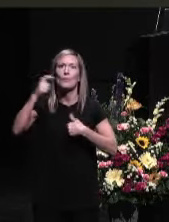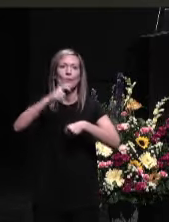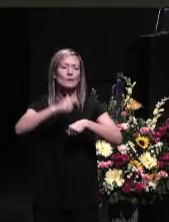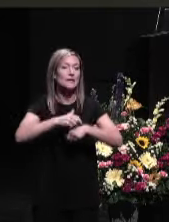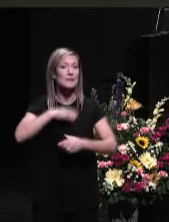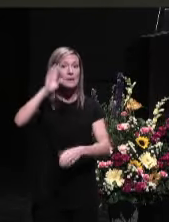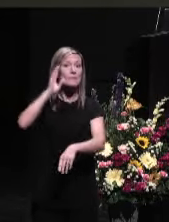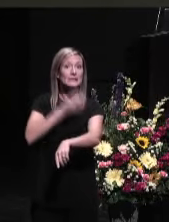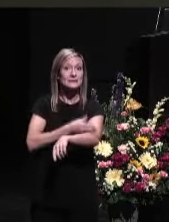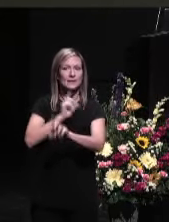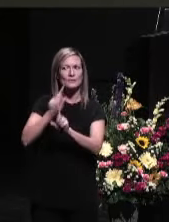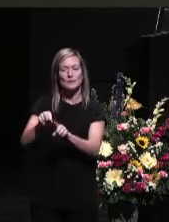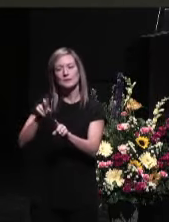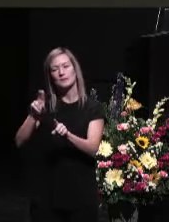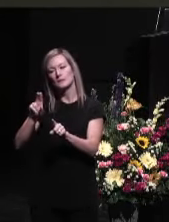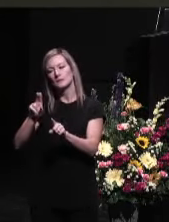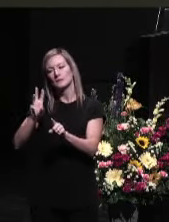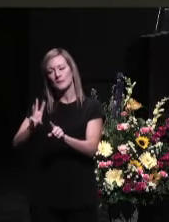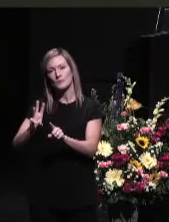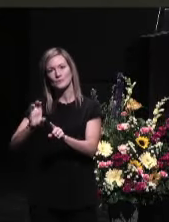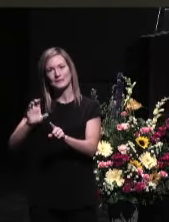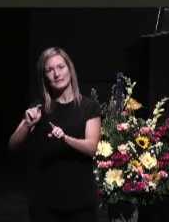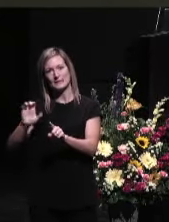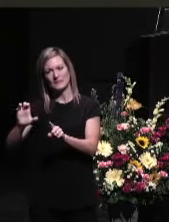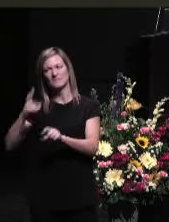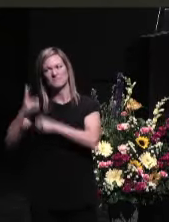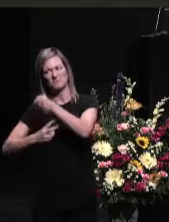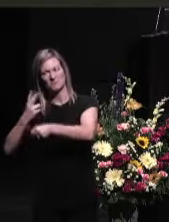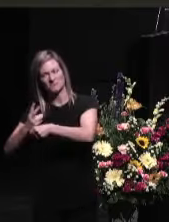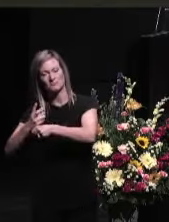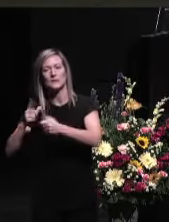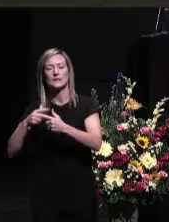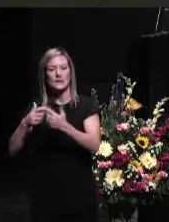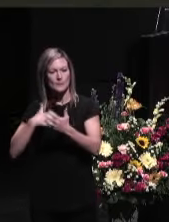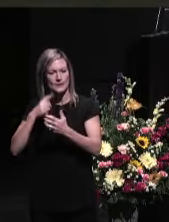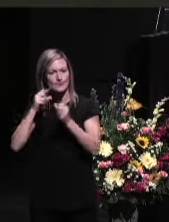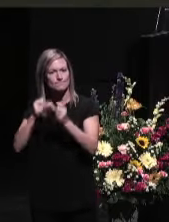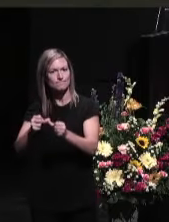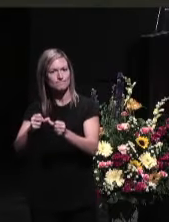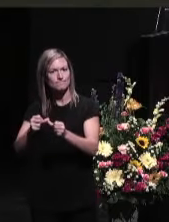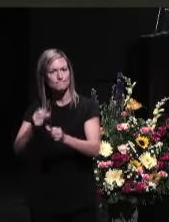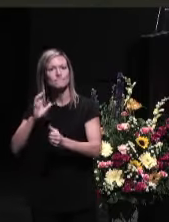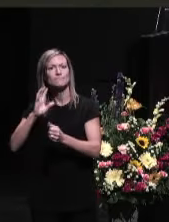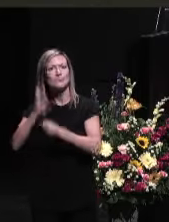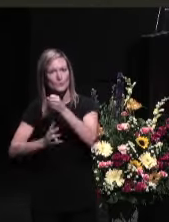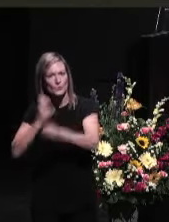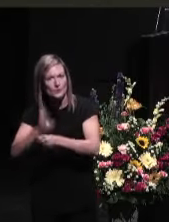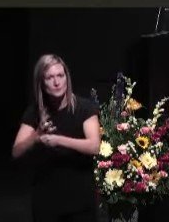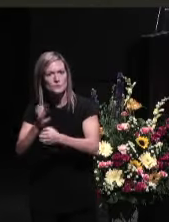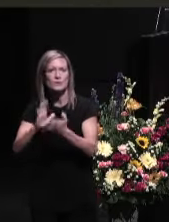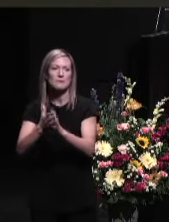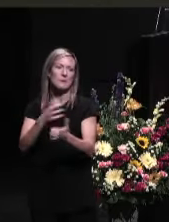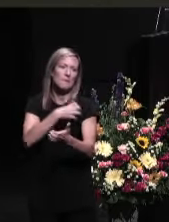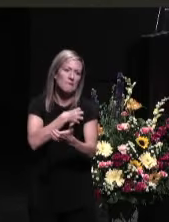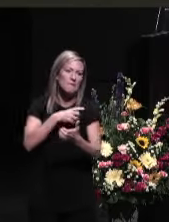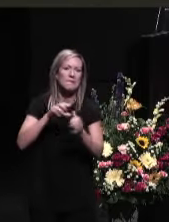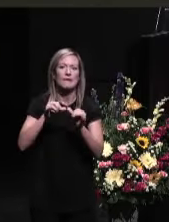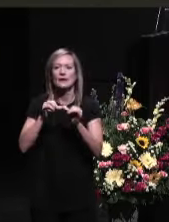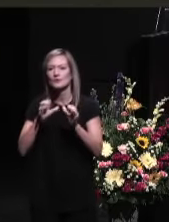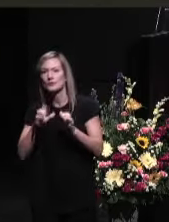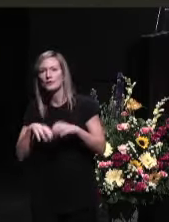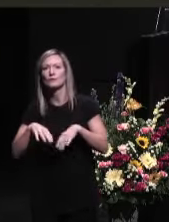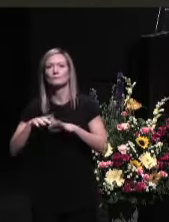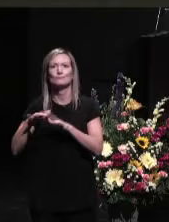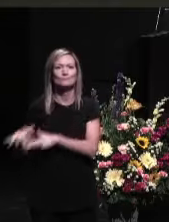went 2 years at WCTC, and then he wanted to go on to a four-year education. He wanted to be a police officer. He wanted to be an engineer. He wanted to be this or